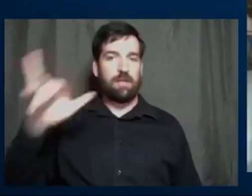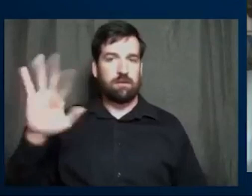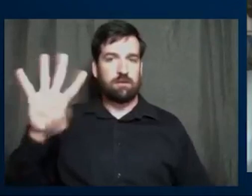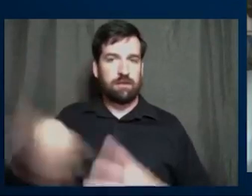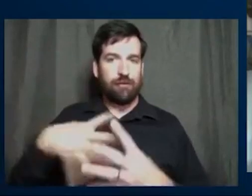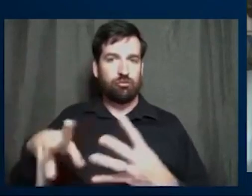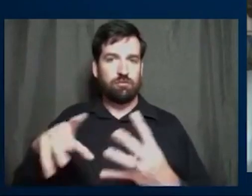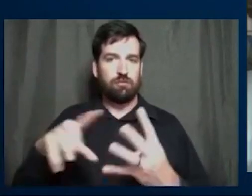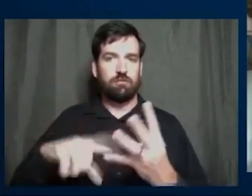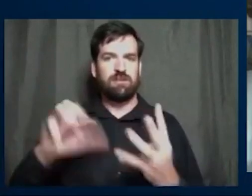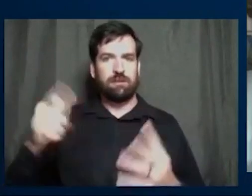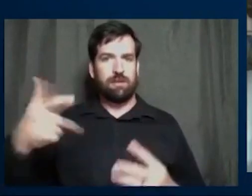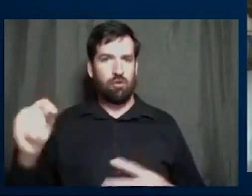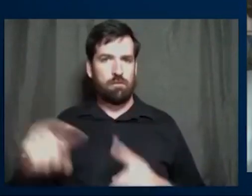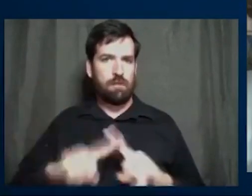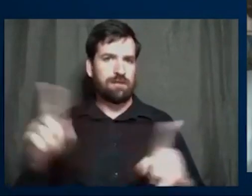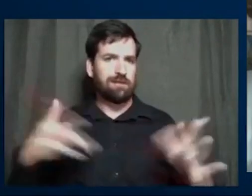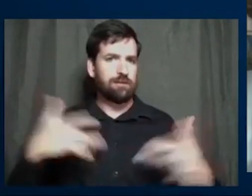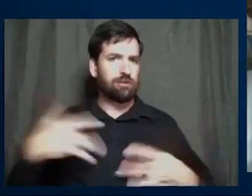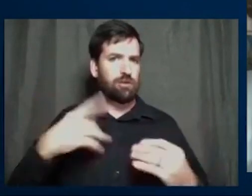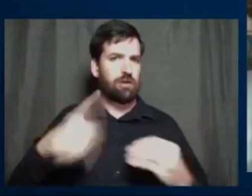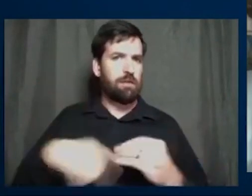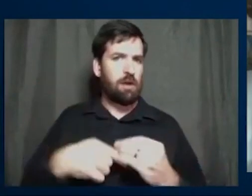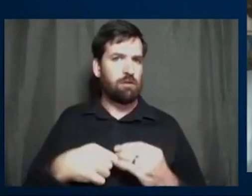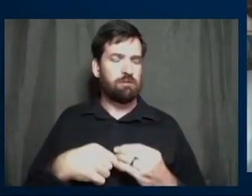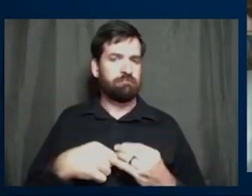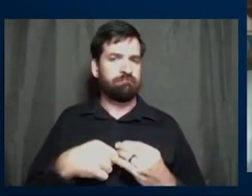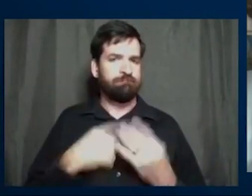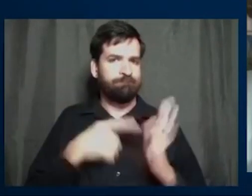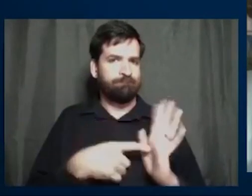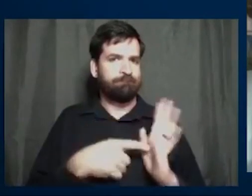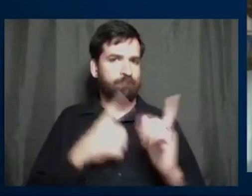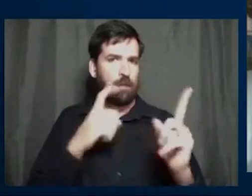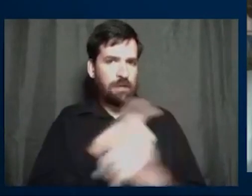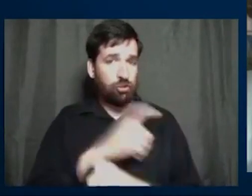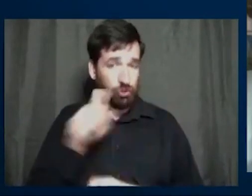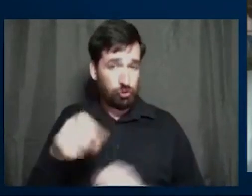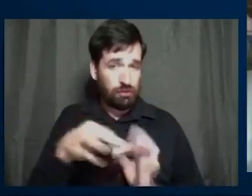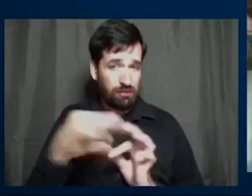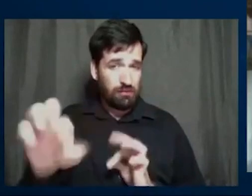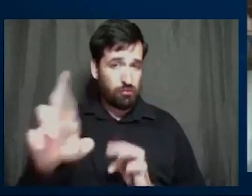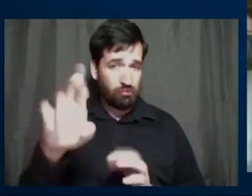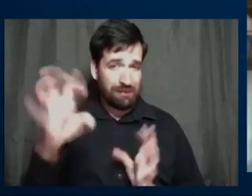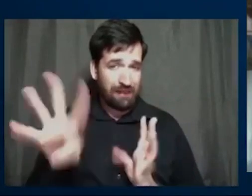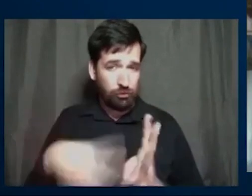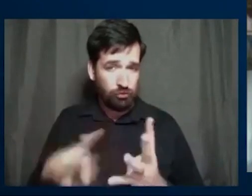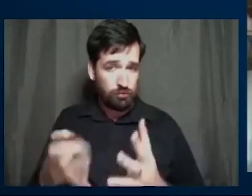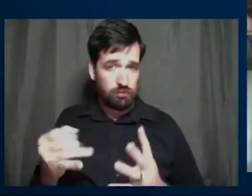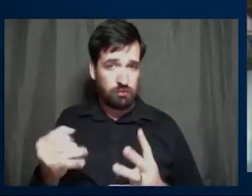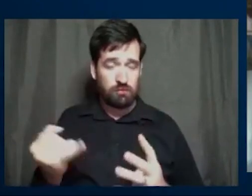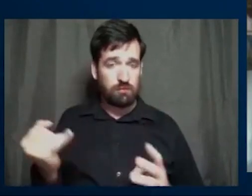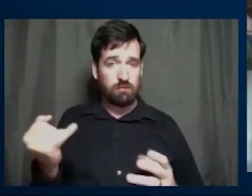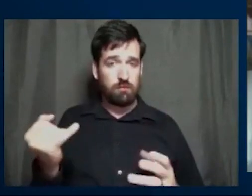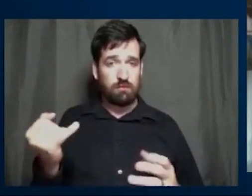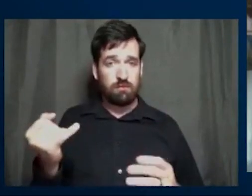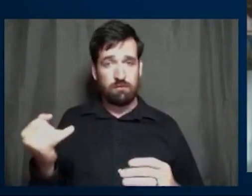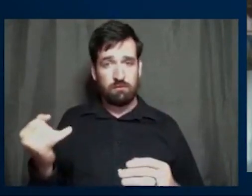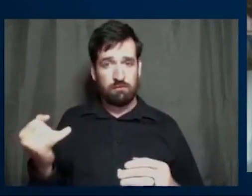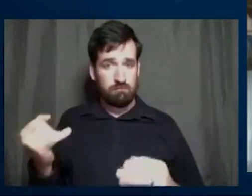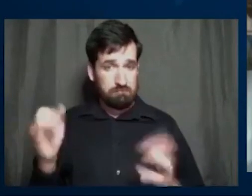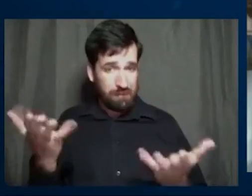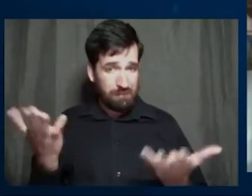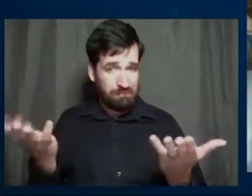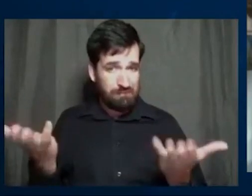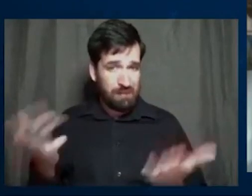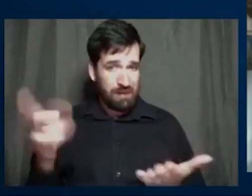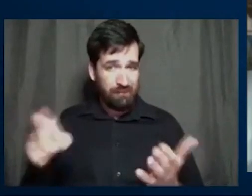maybe complications. Should she reschedule the procedure right now just in case there's a complication and she might have to end up in the hospital? And we know there's a